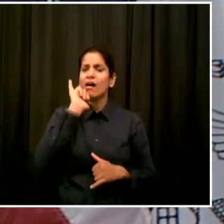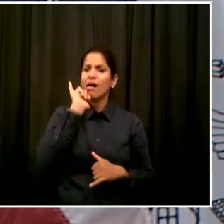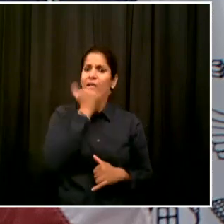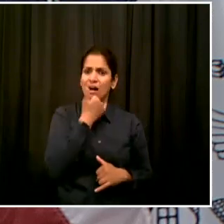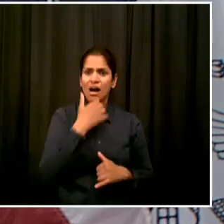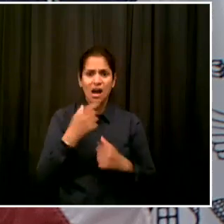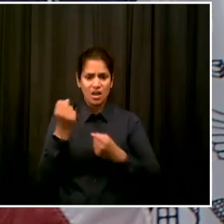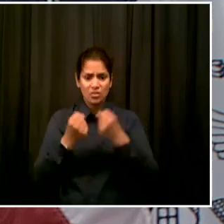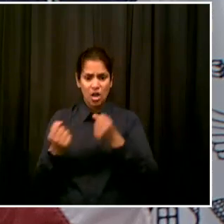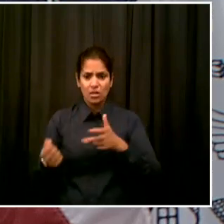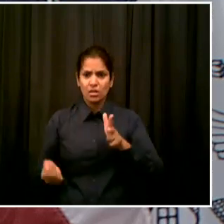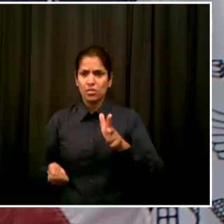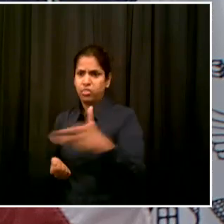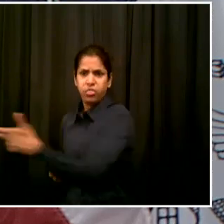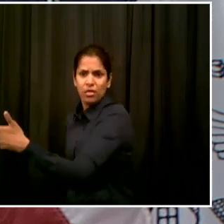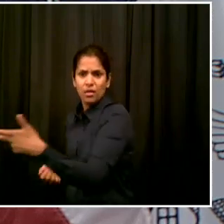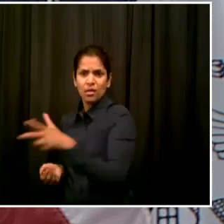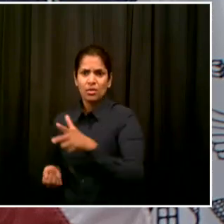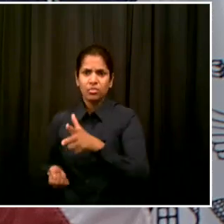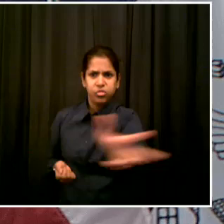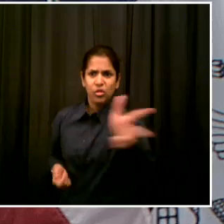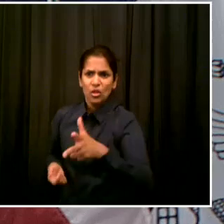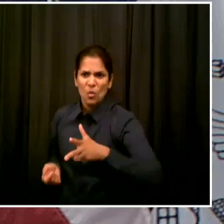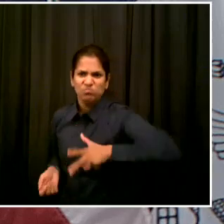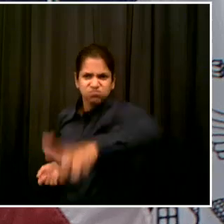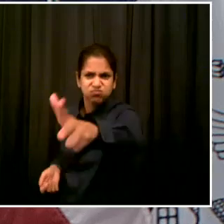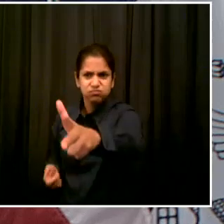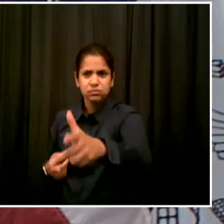Okay, two very different questions.